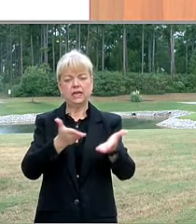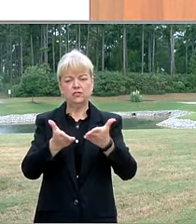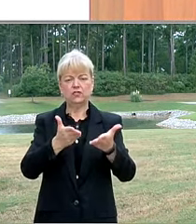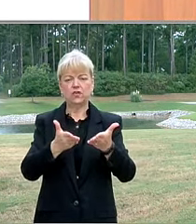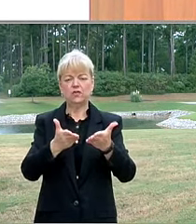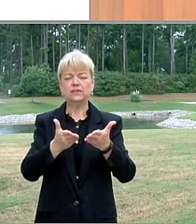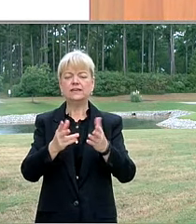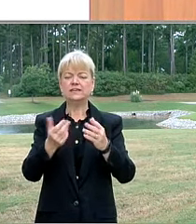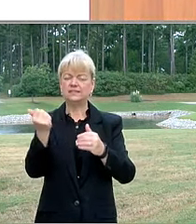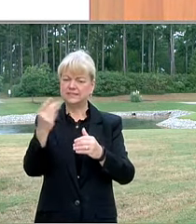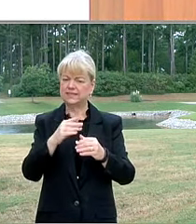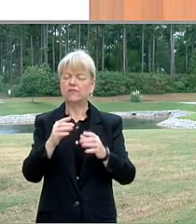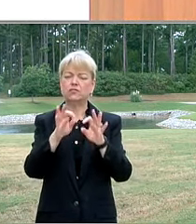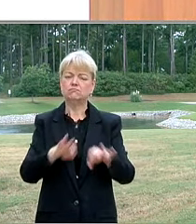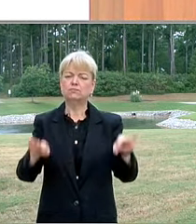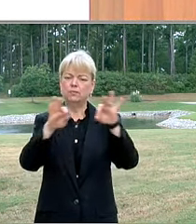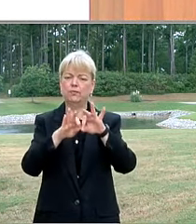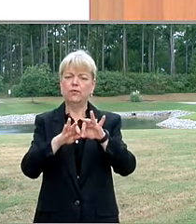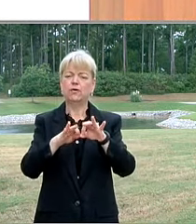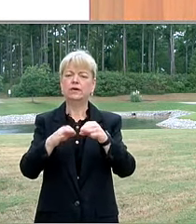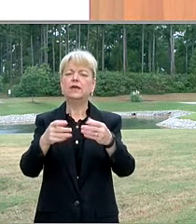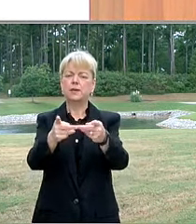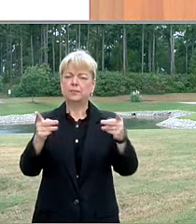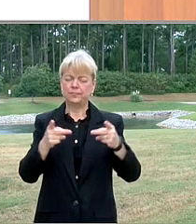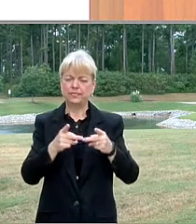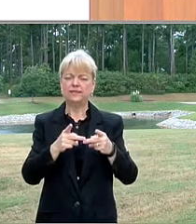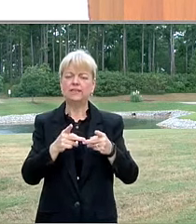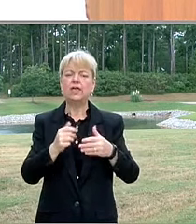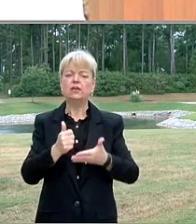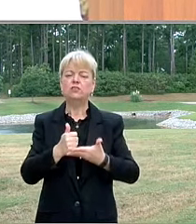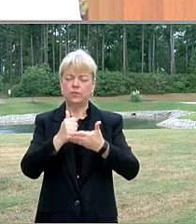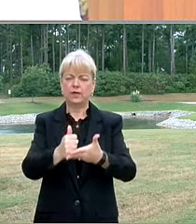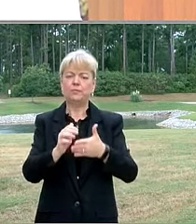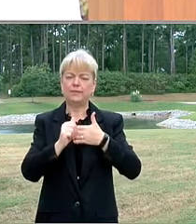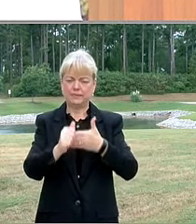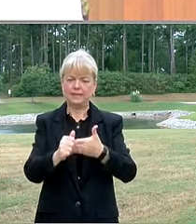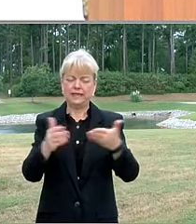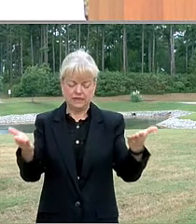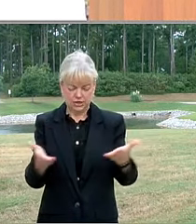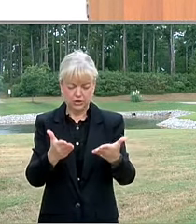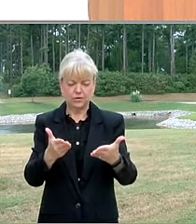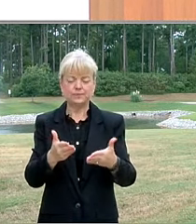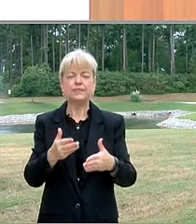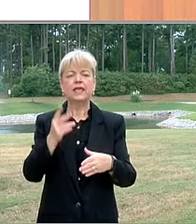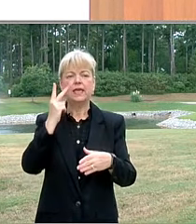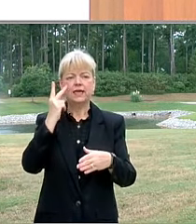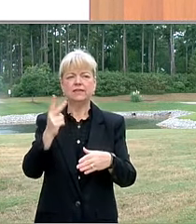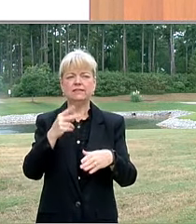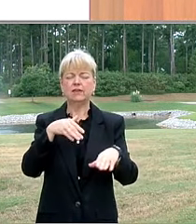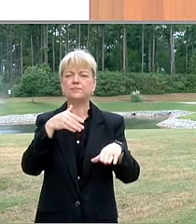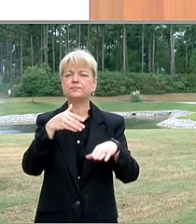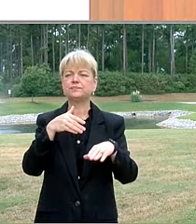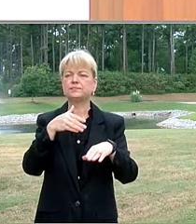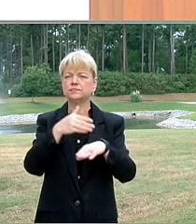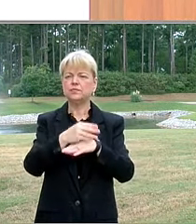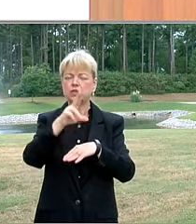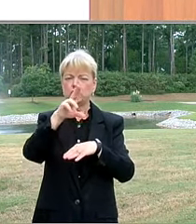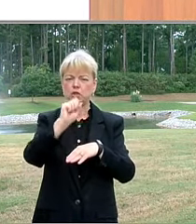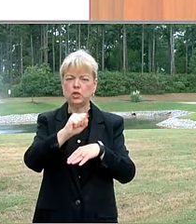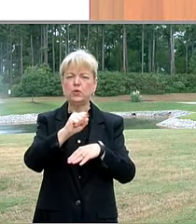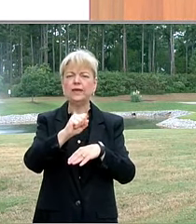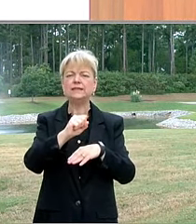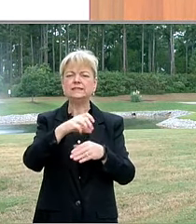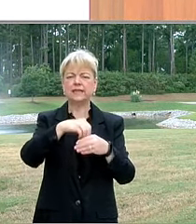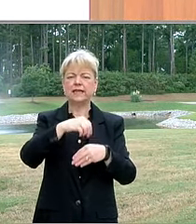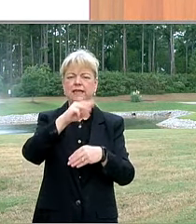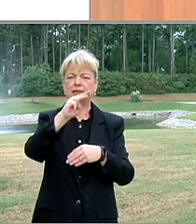assignments that have helped prepare him to lead USASAC. He initiated and oversaw the reposturing of U.S. peacekeepers in the U.N. mission in Mali while